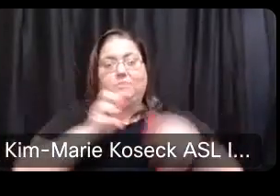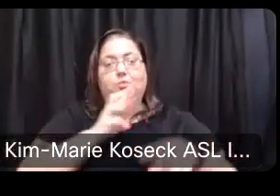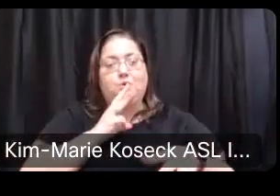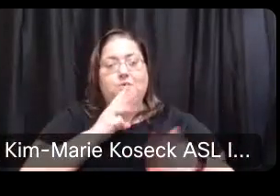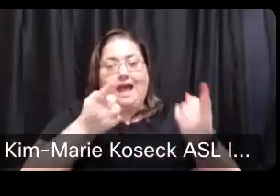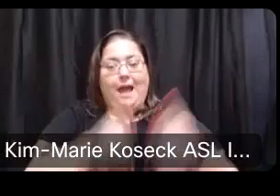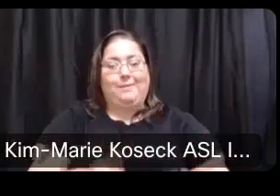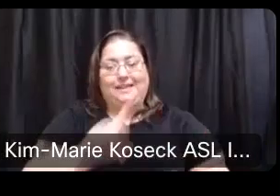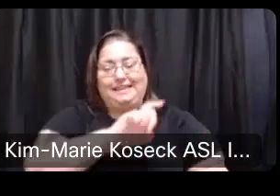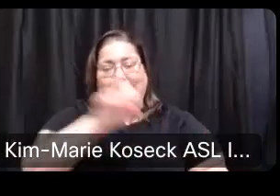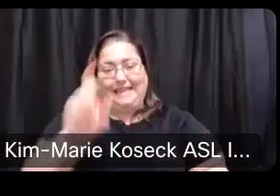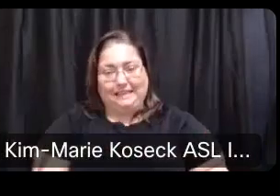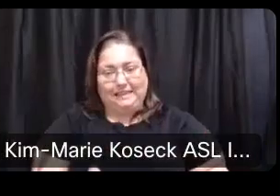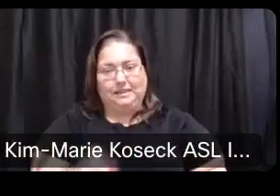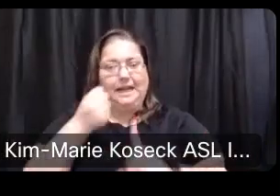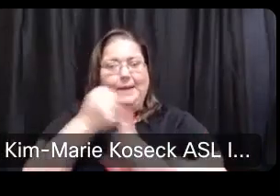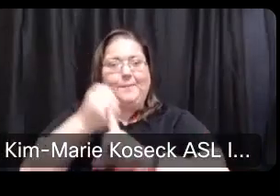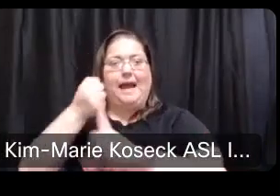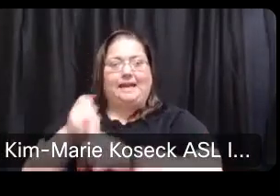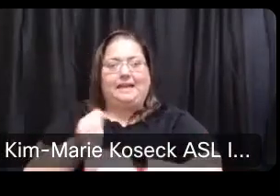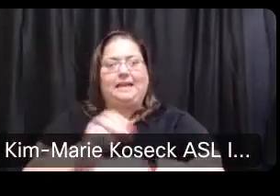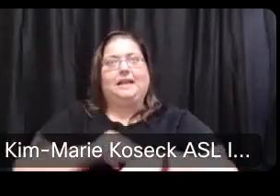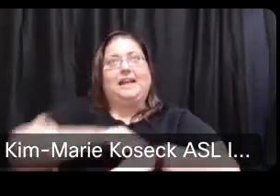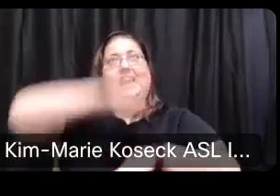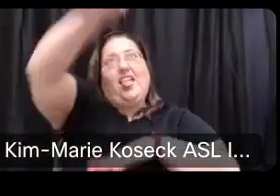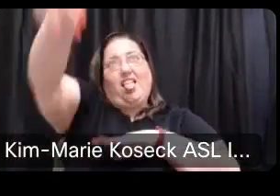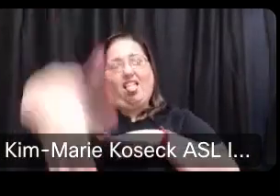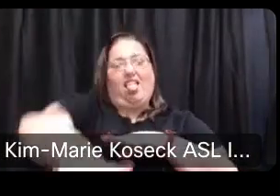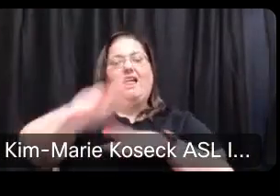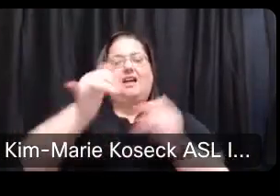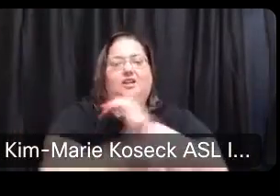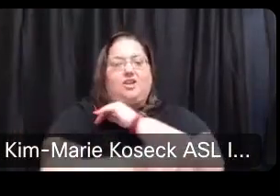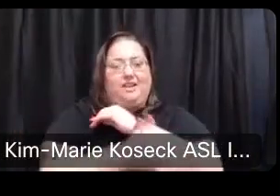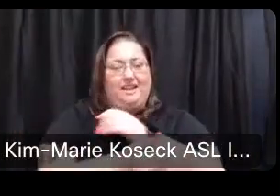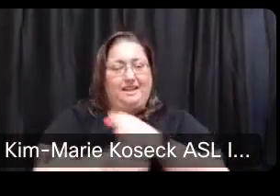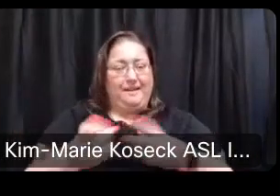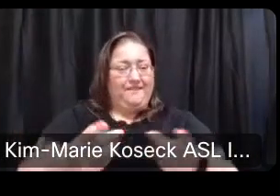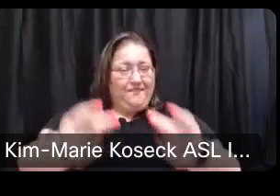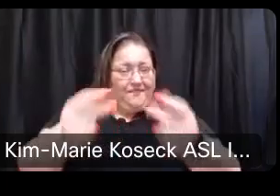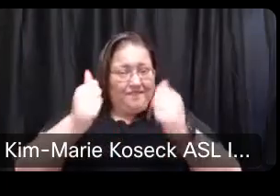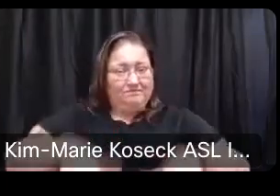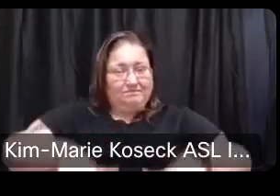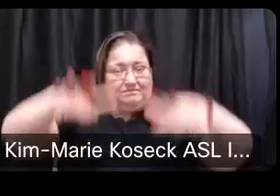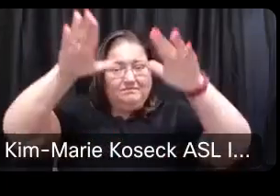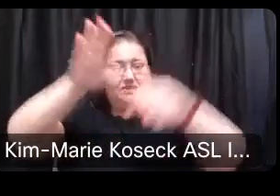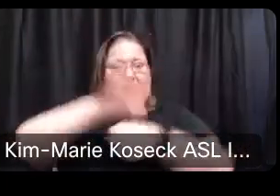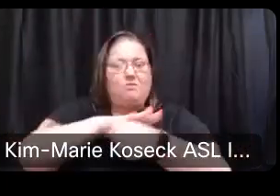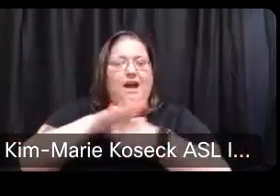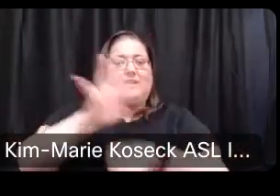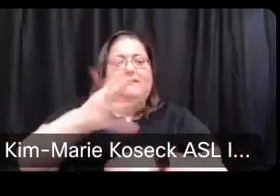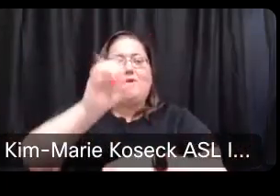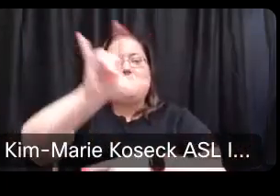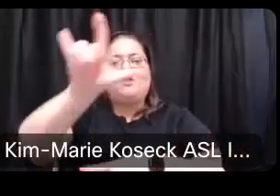Texas, primarily impacting the Hill Country region. The flash floods, which began around the 4th of July